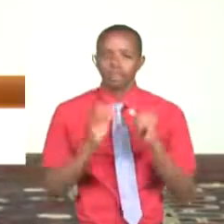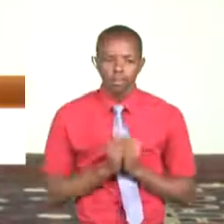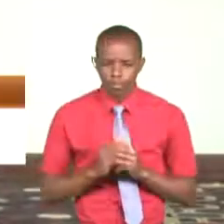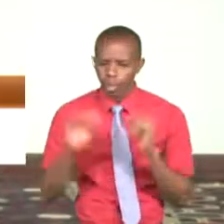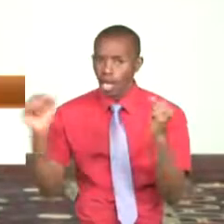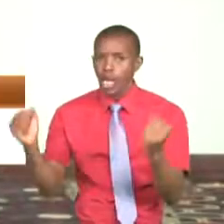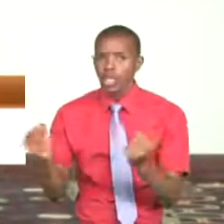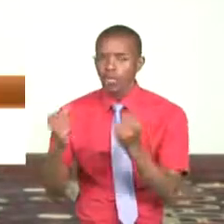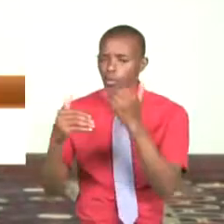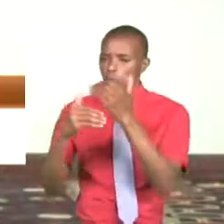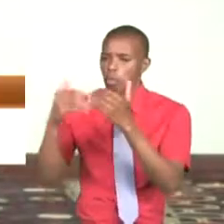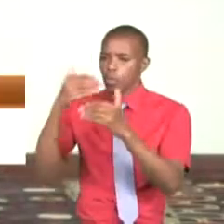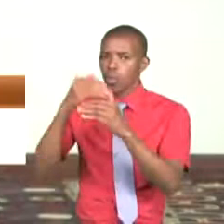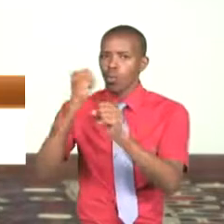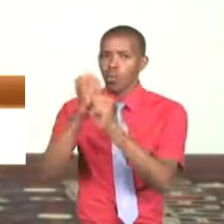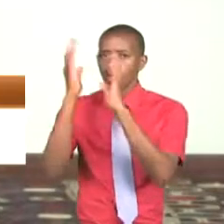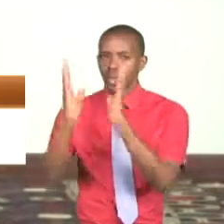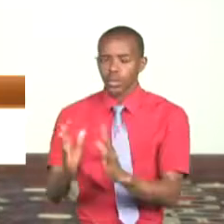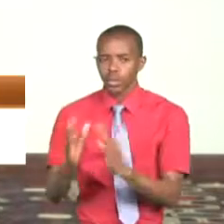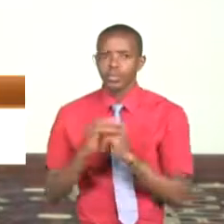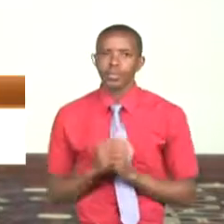of construction workers,